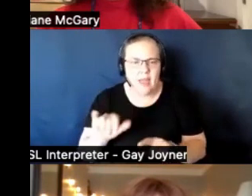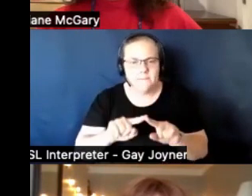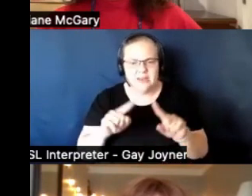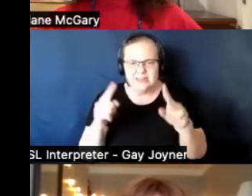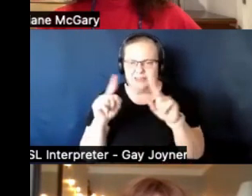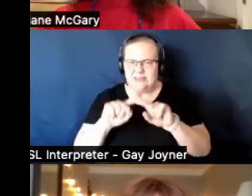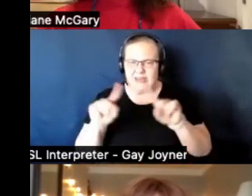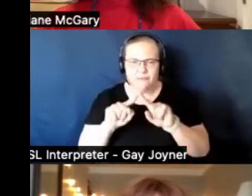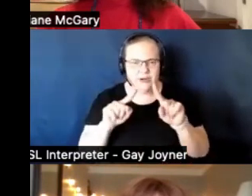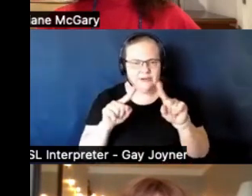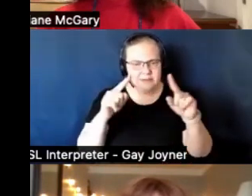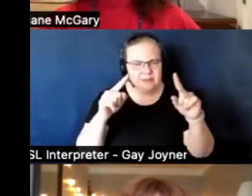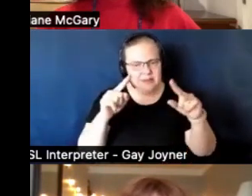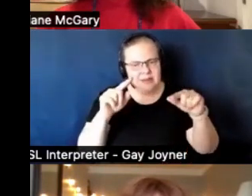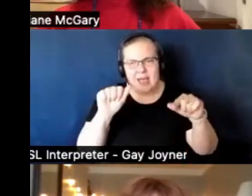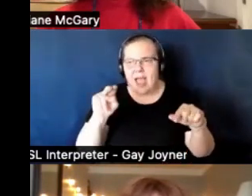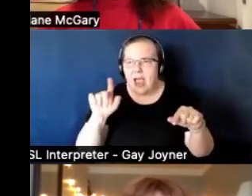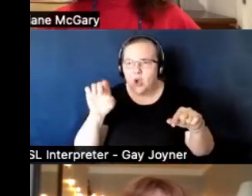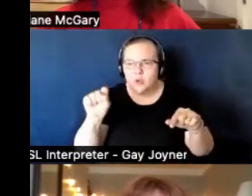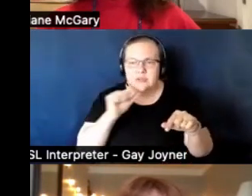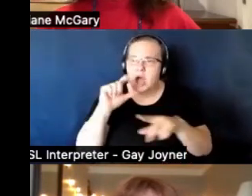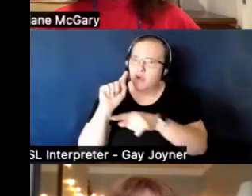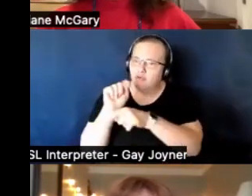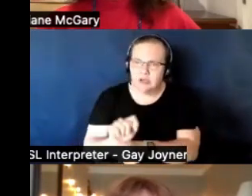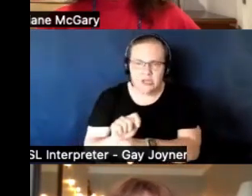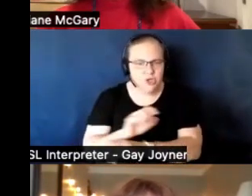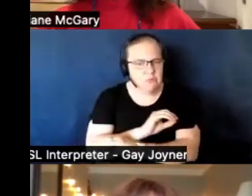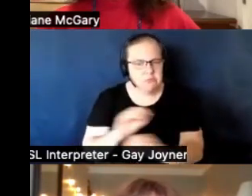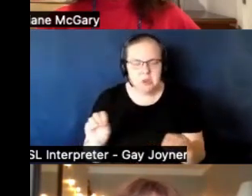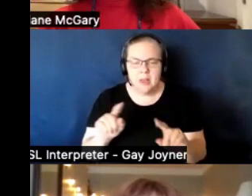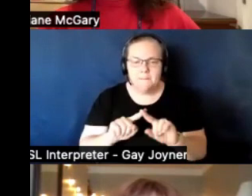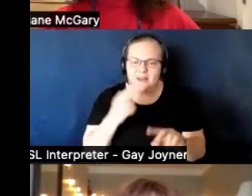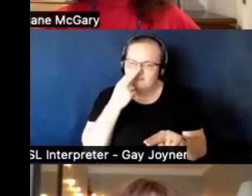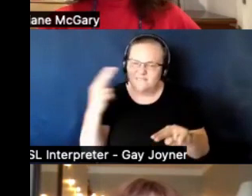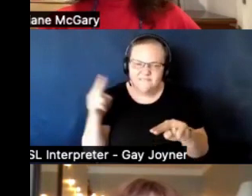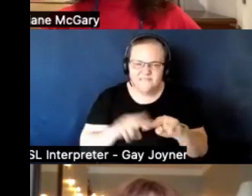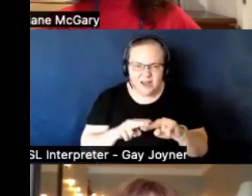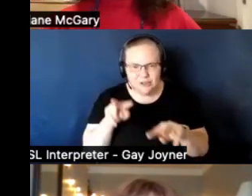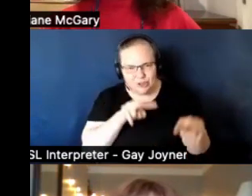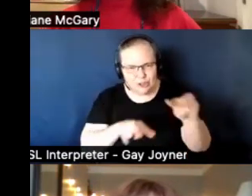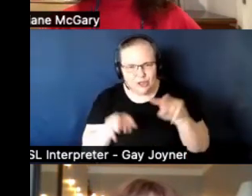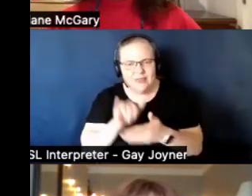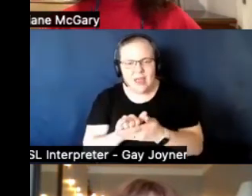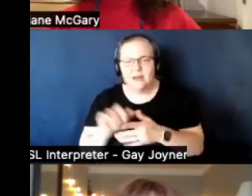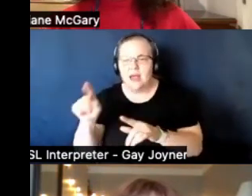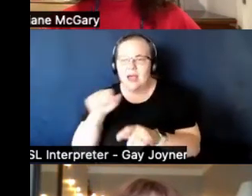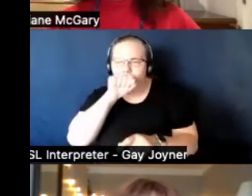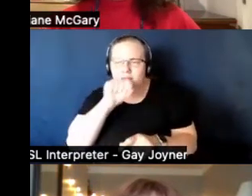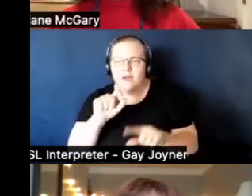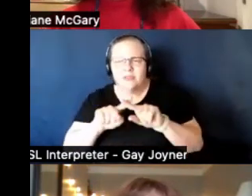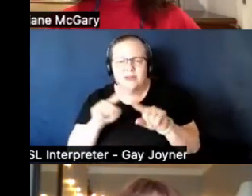to it, you know, not traditional at all. Very, very fun to look at. I love all the different shading. It's